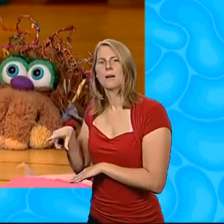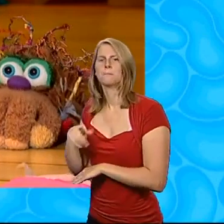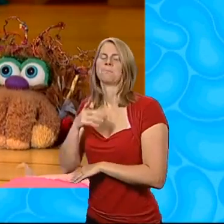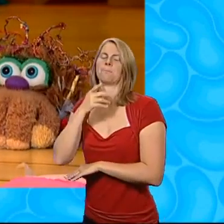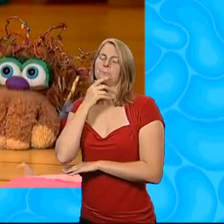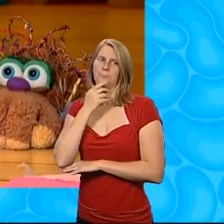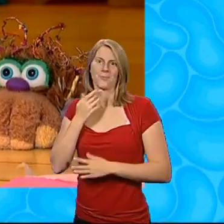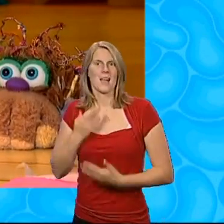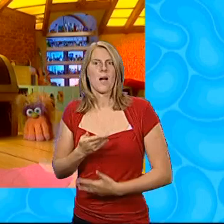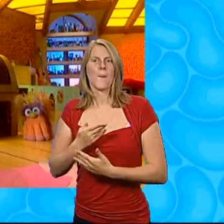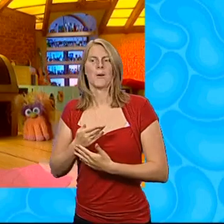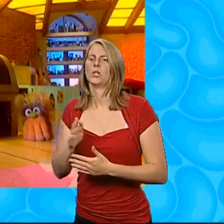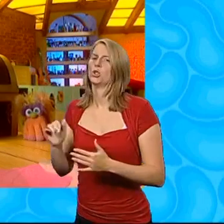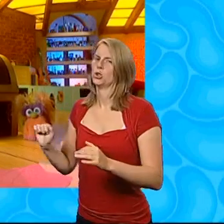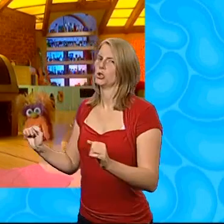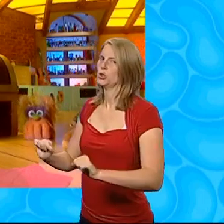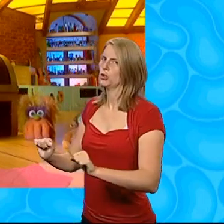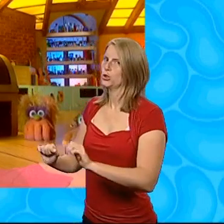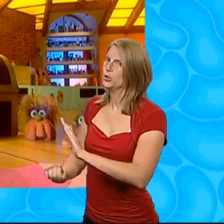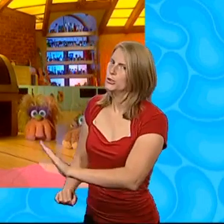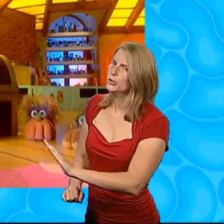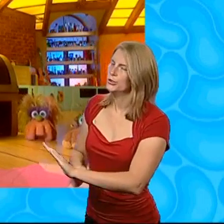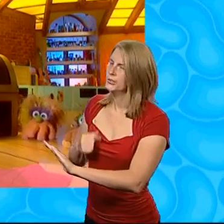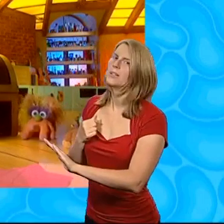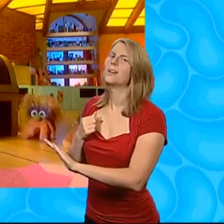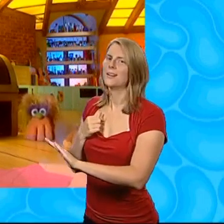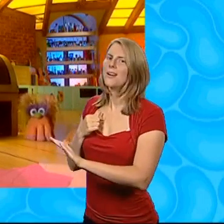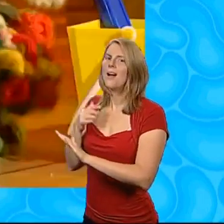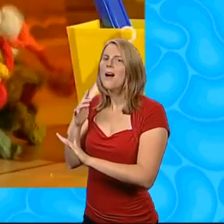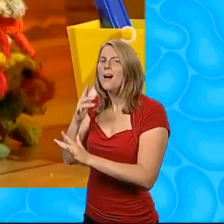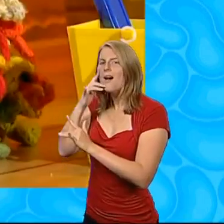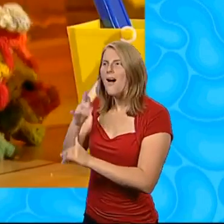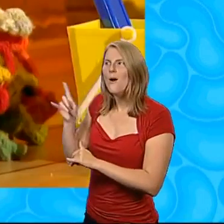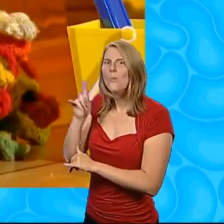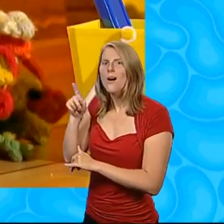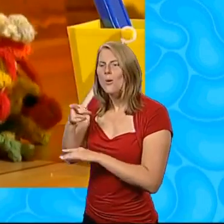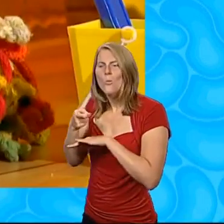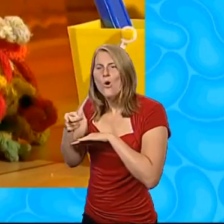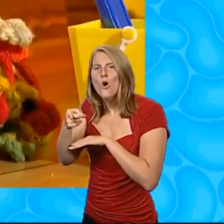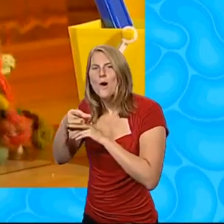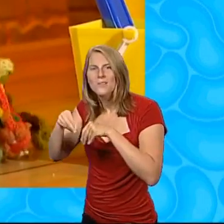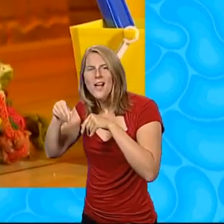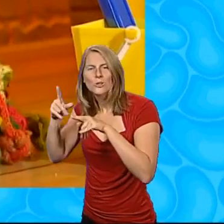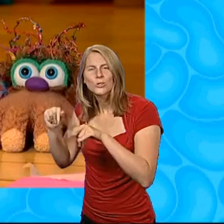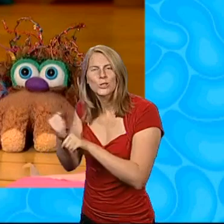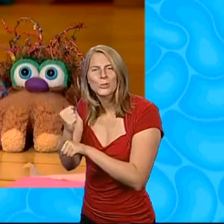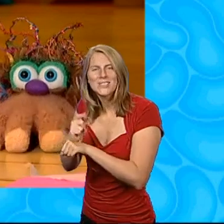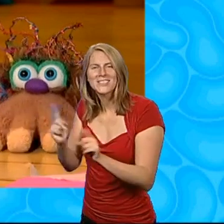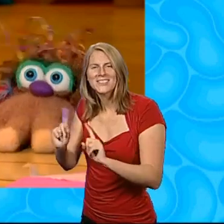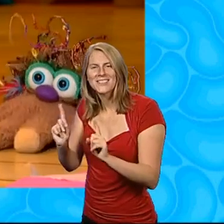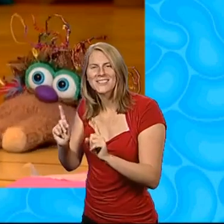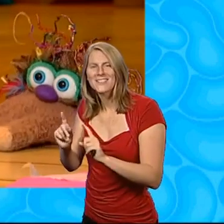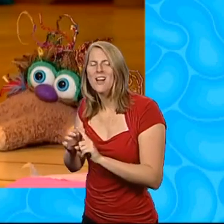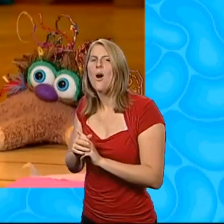and tulips. Oh. And cakes. Oh, what now? No,